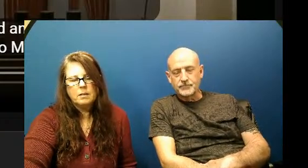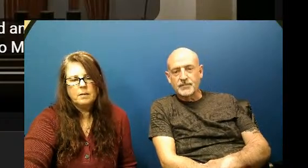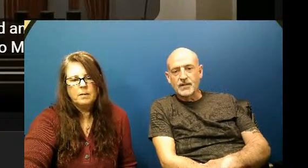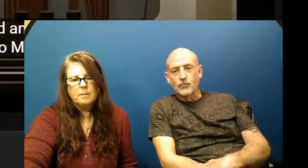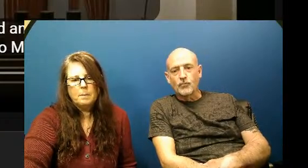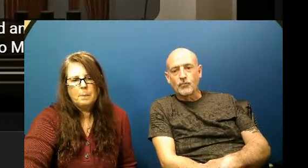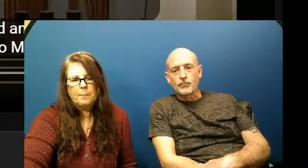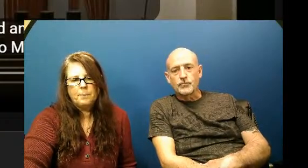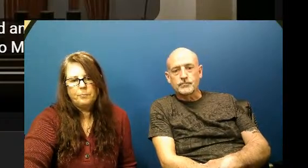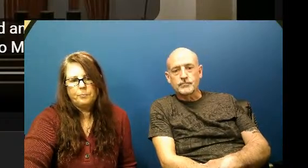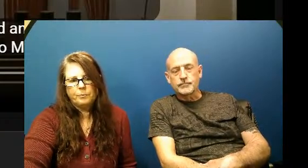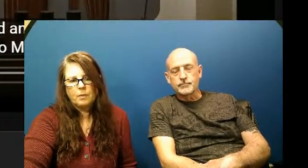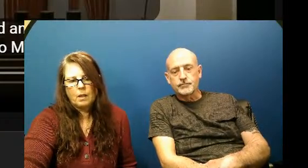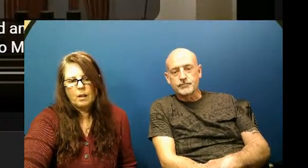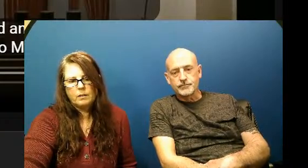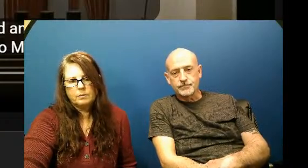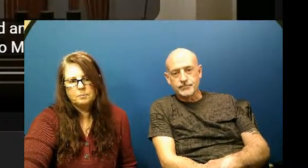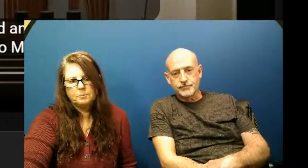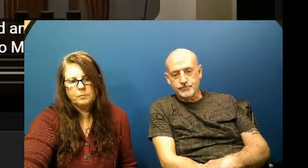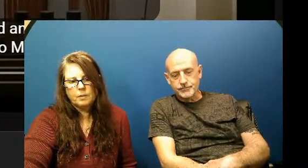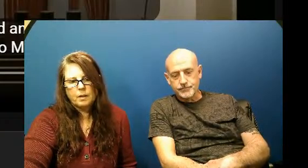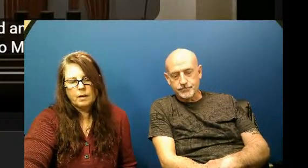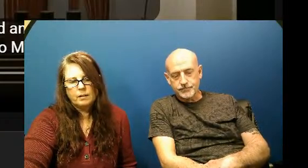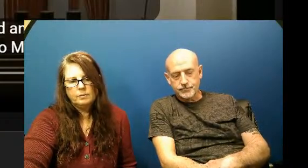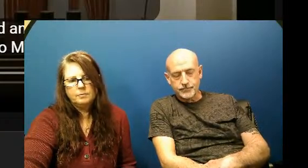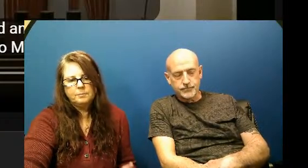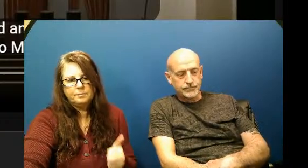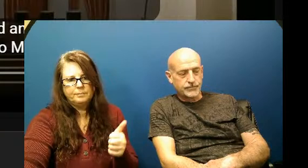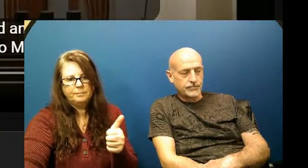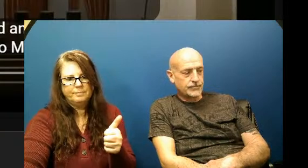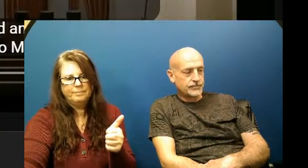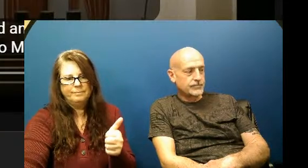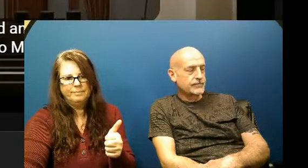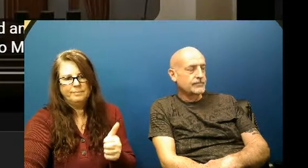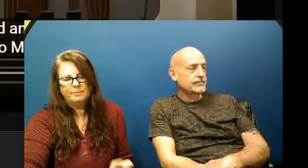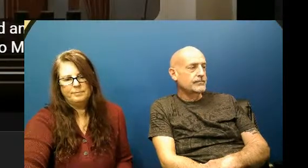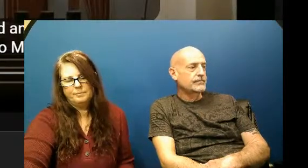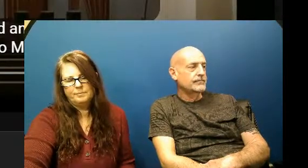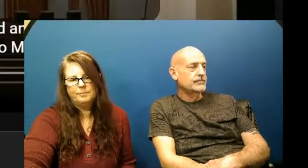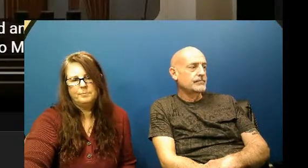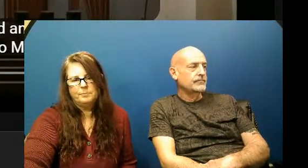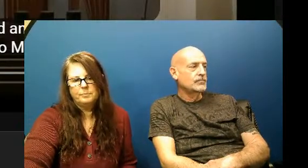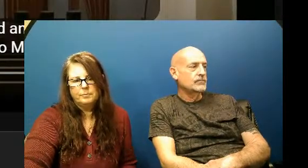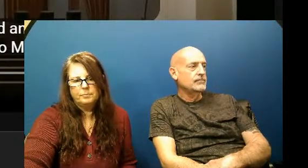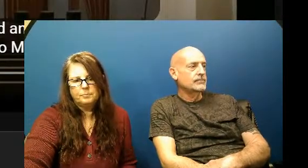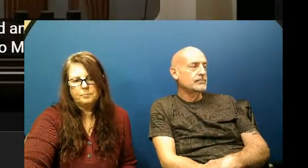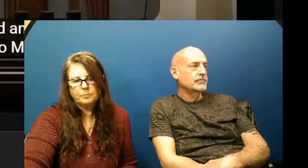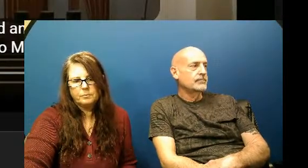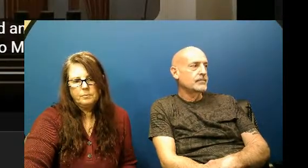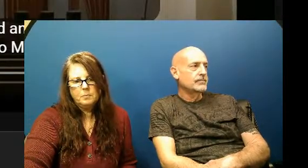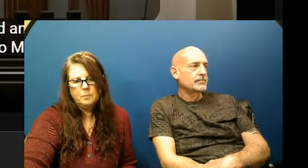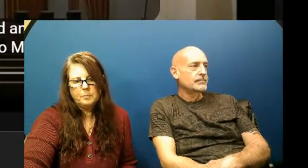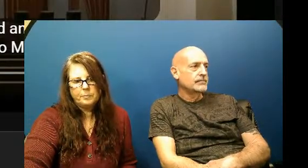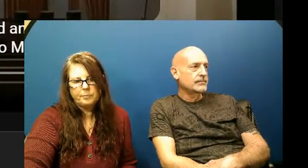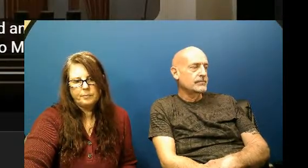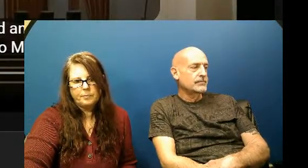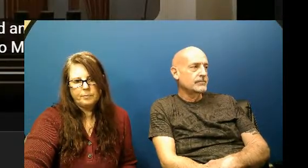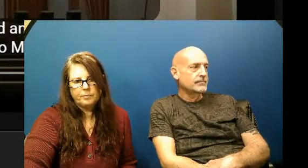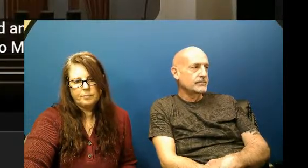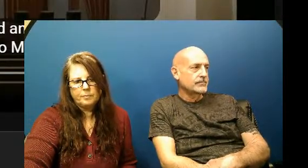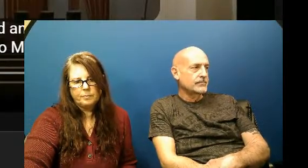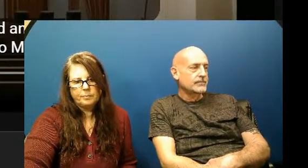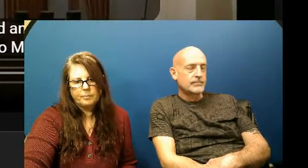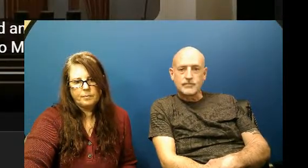It's whether the U.S. believes that it could cites at issue. But let me ask you one last question and fundamental